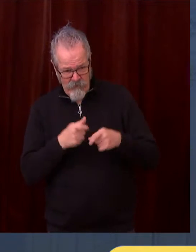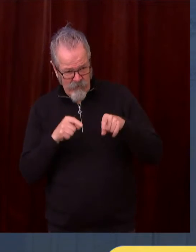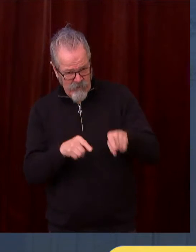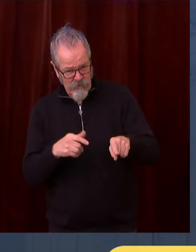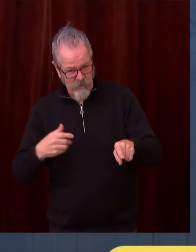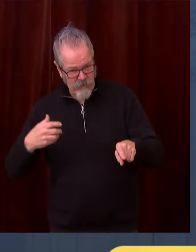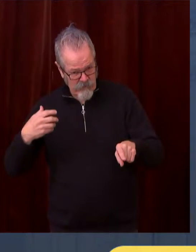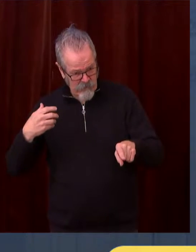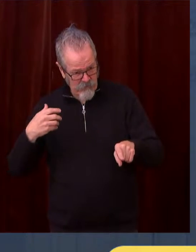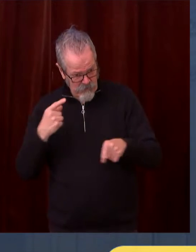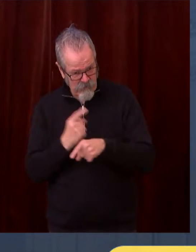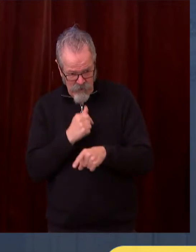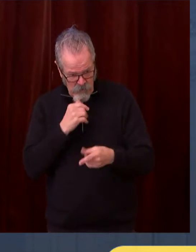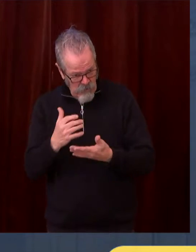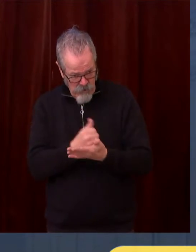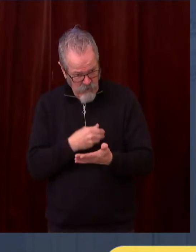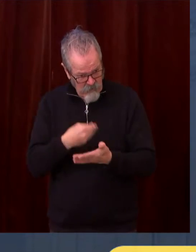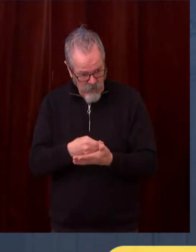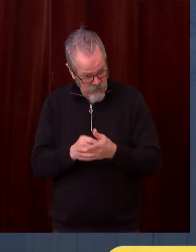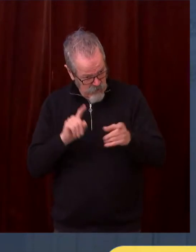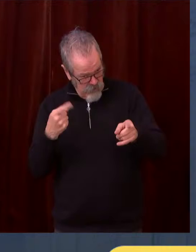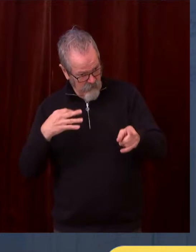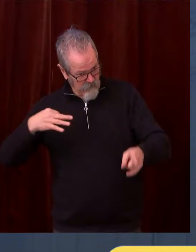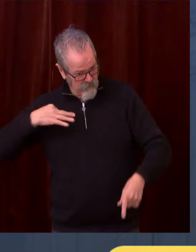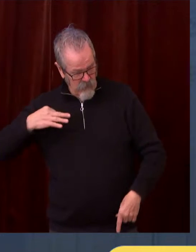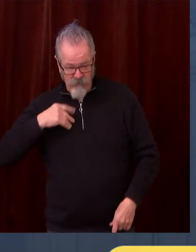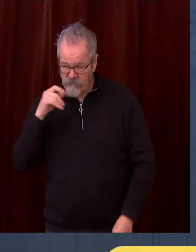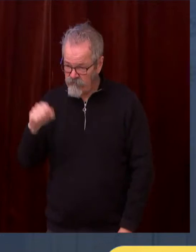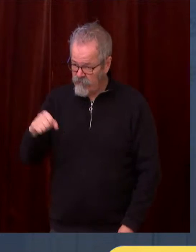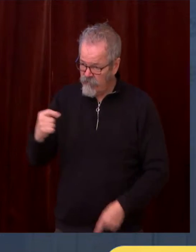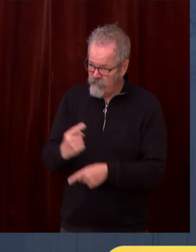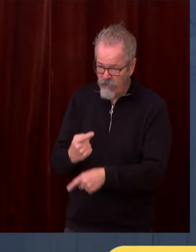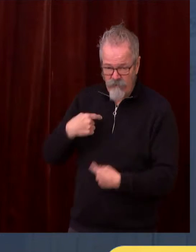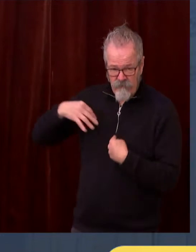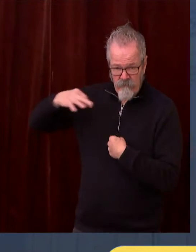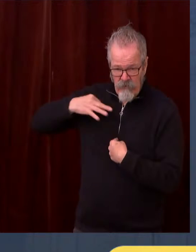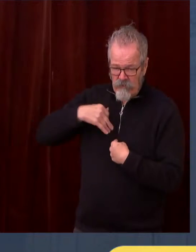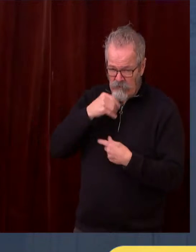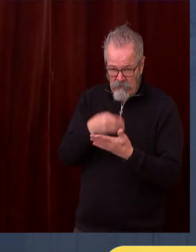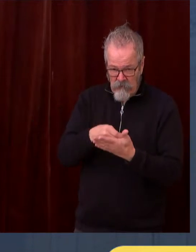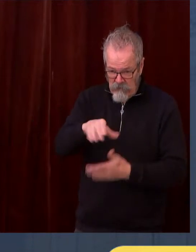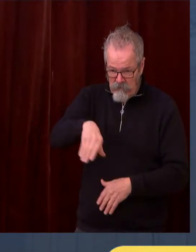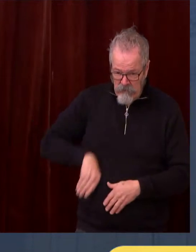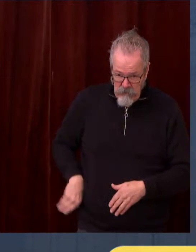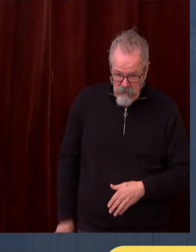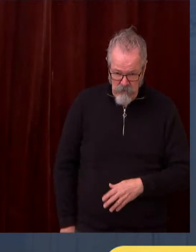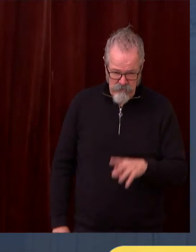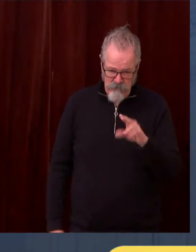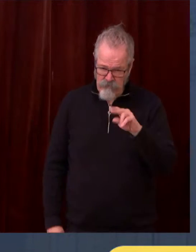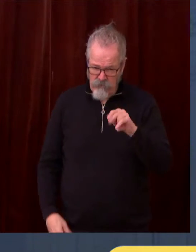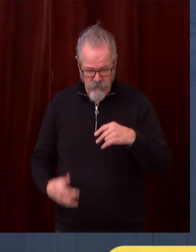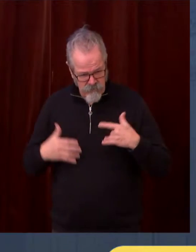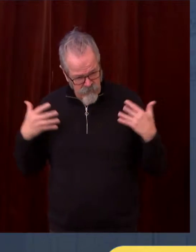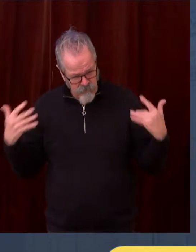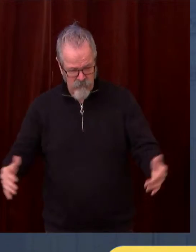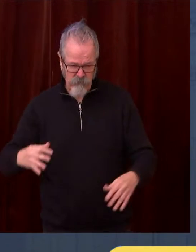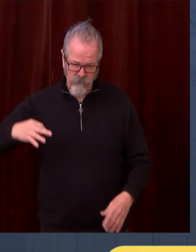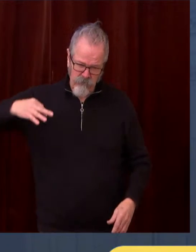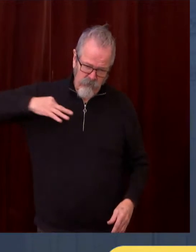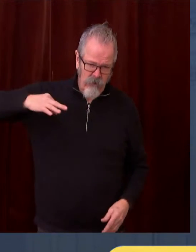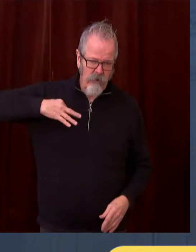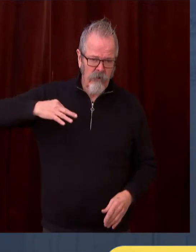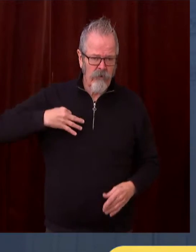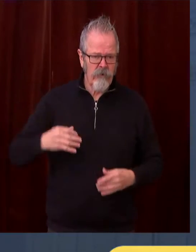great work. I just want to thank you because I think folks know that we stood up in